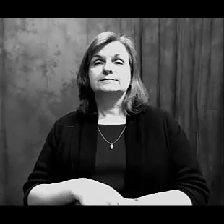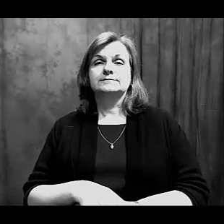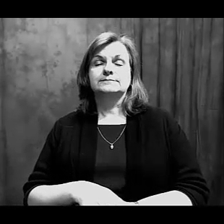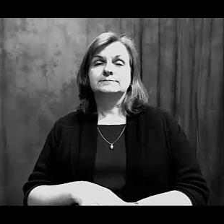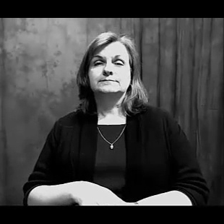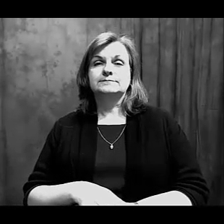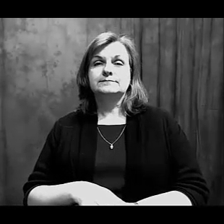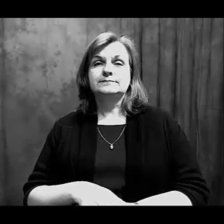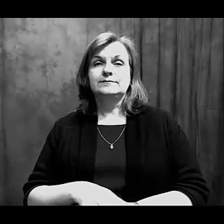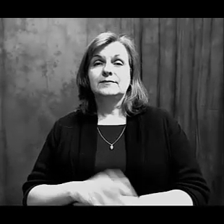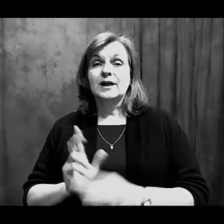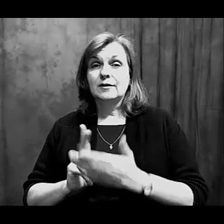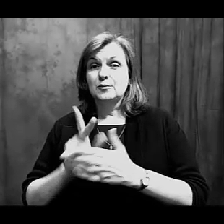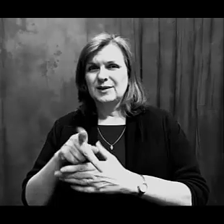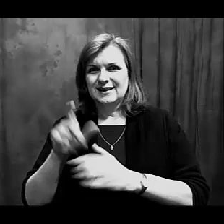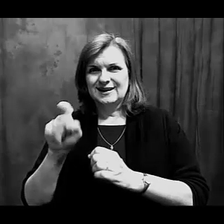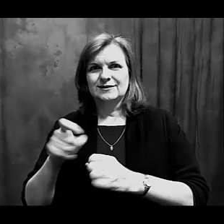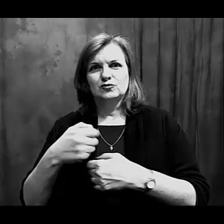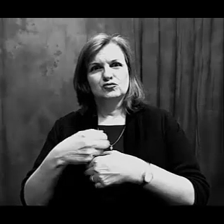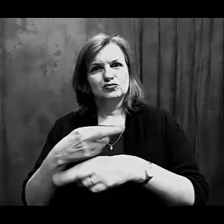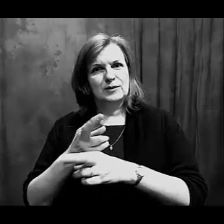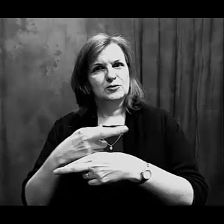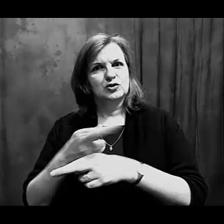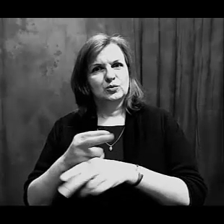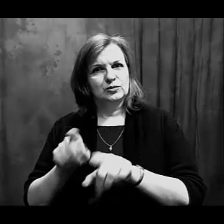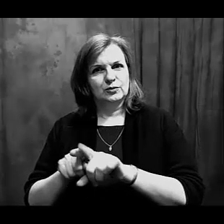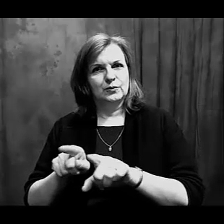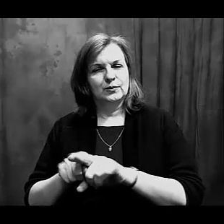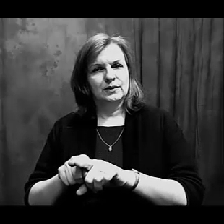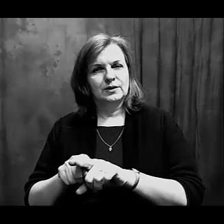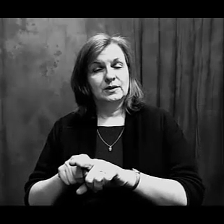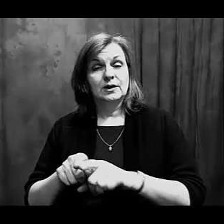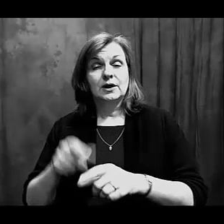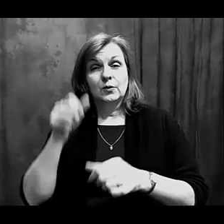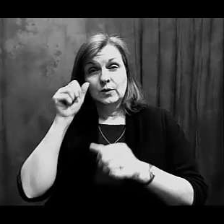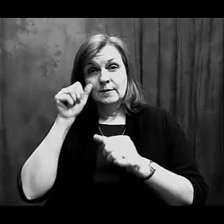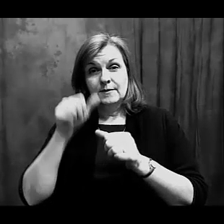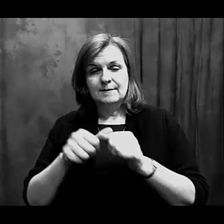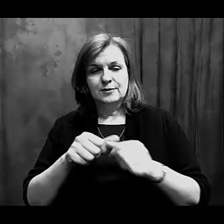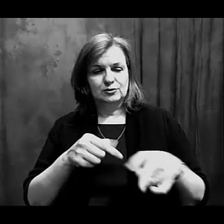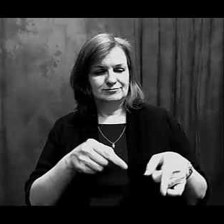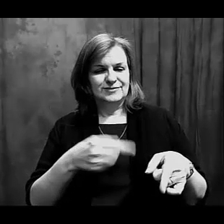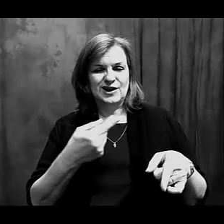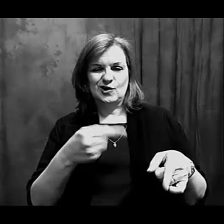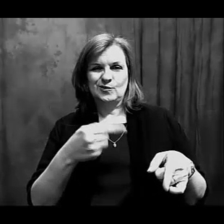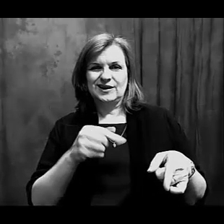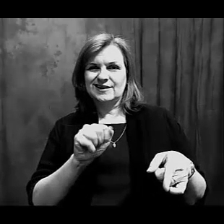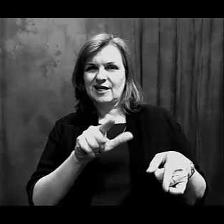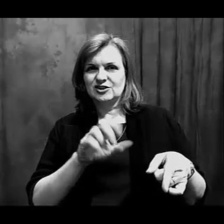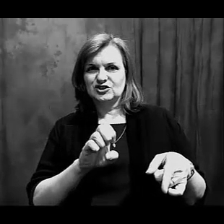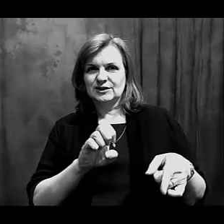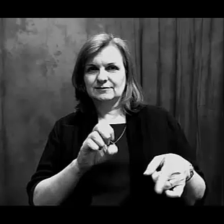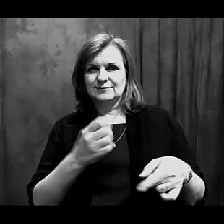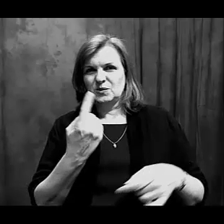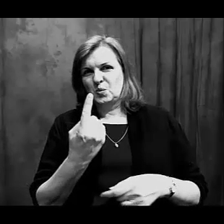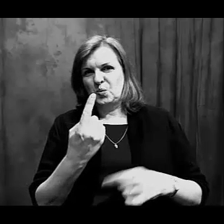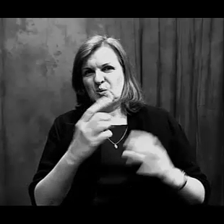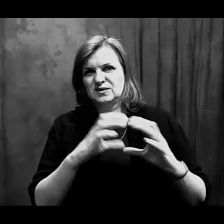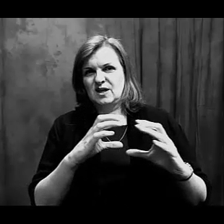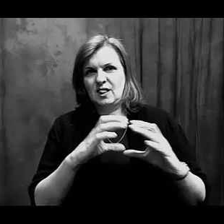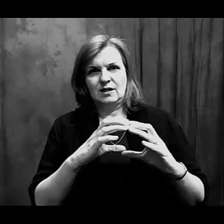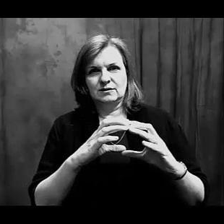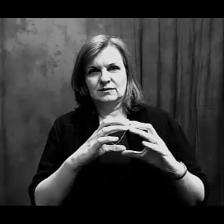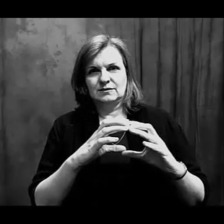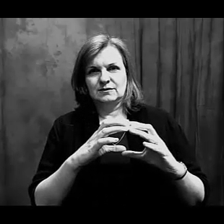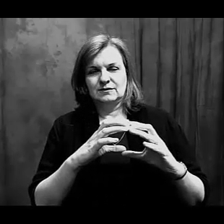dioxide, all of that, right? And it's going to have to find a way to reproduce. Because remember, green algae